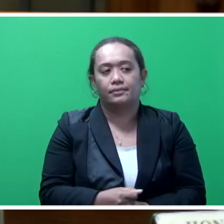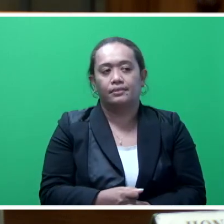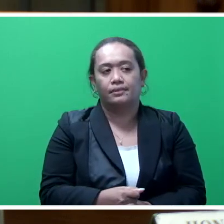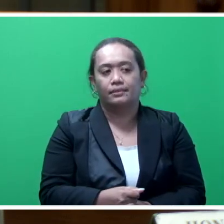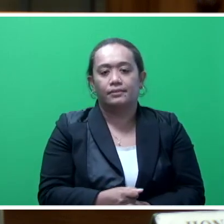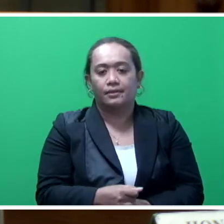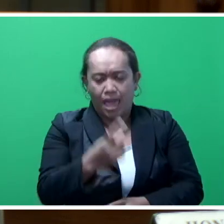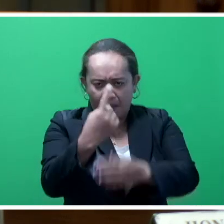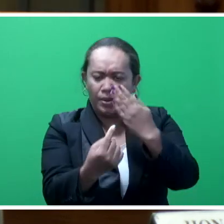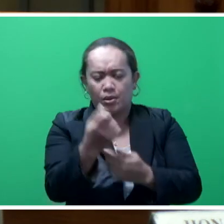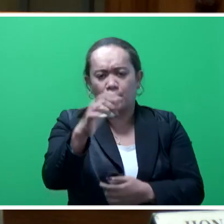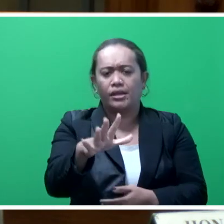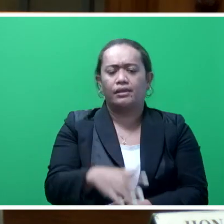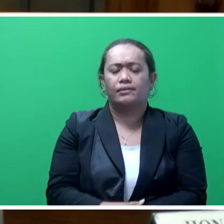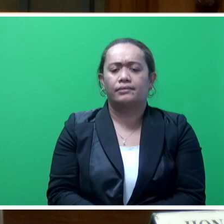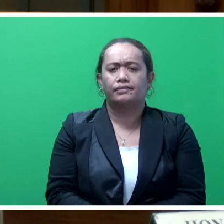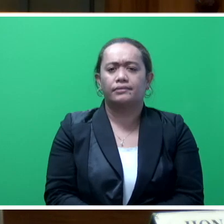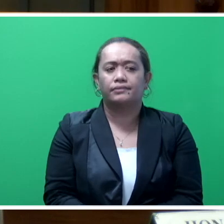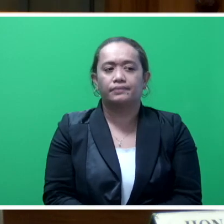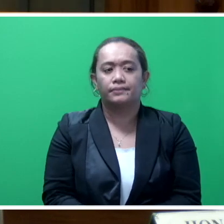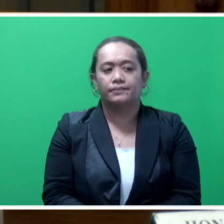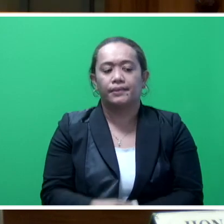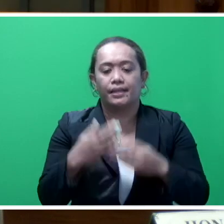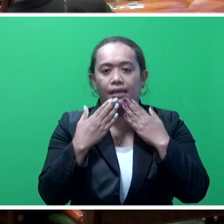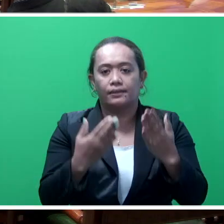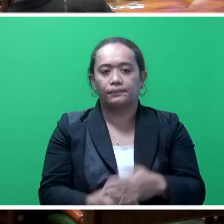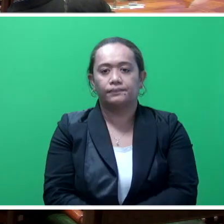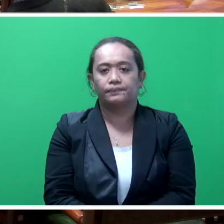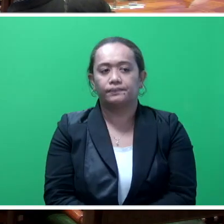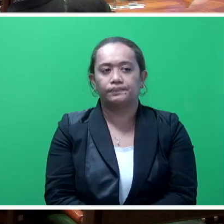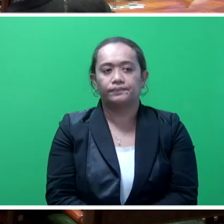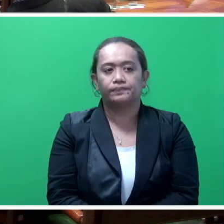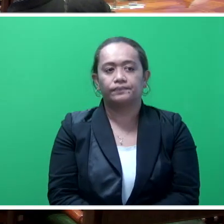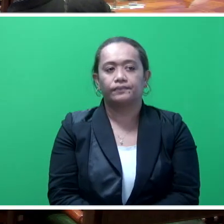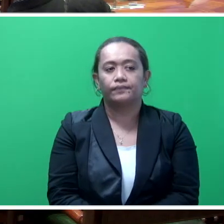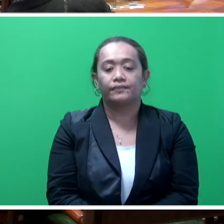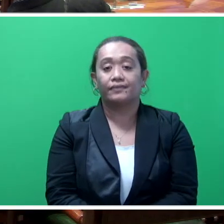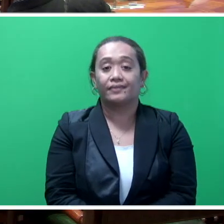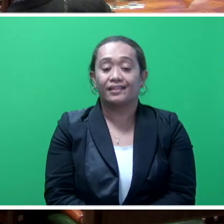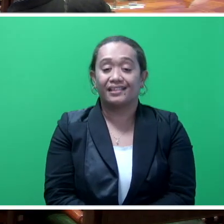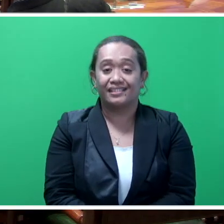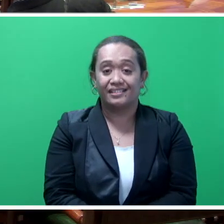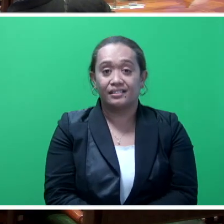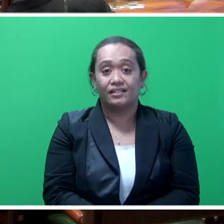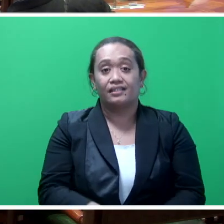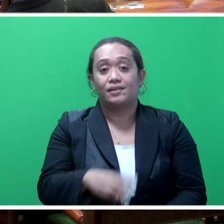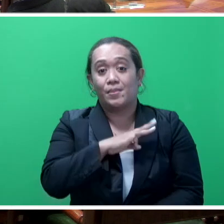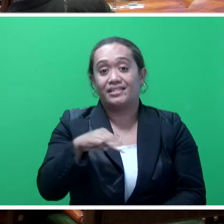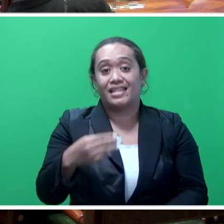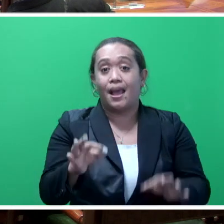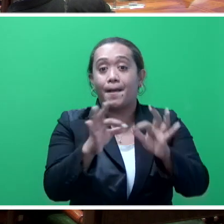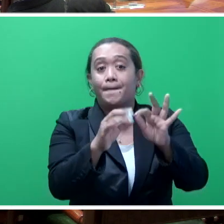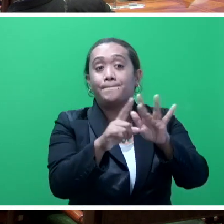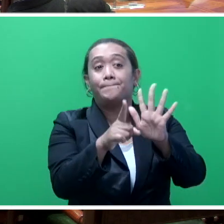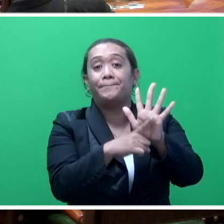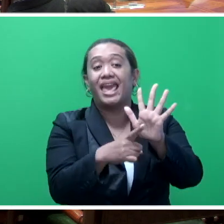Speaker, sir. Thank you. Honourable Lamina Walker, you have the floor. Thank you, Honourable Speaker. The Honourable Minister spoke